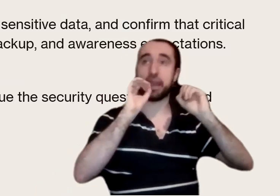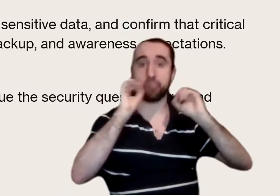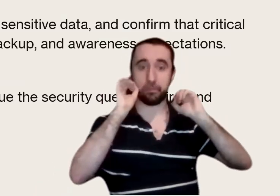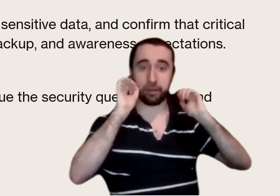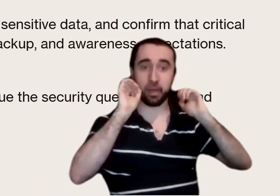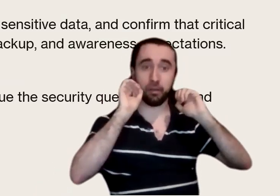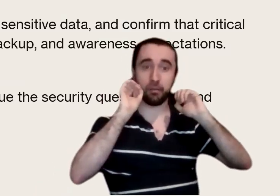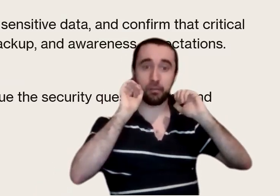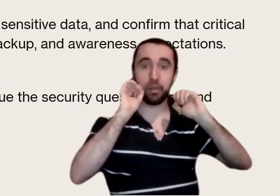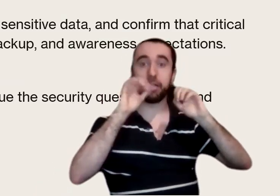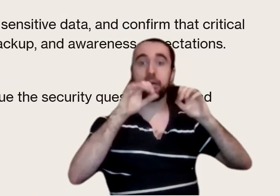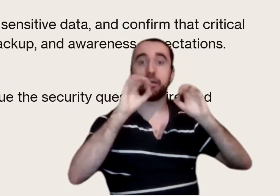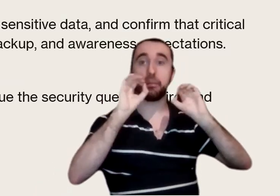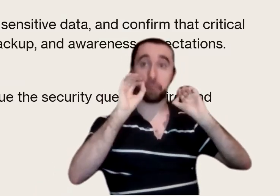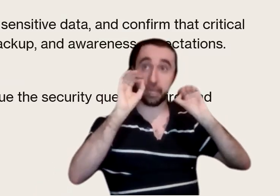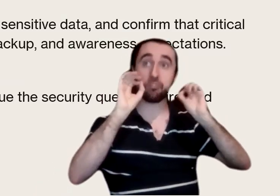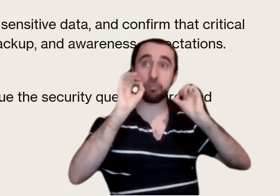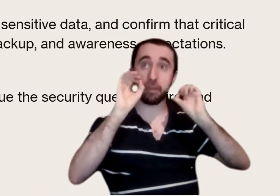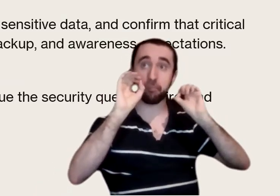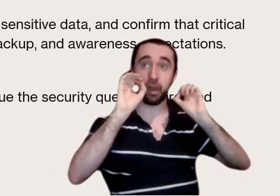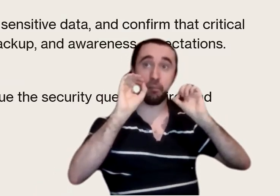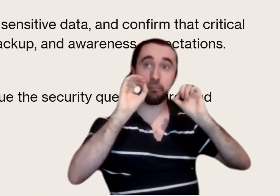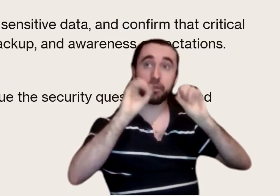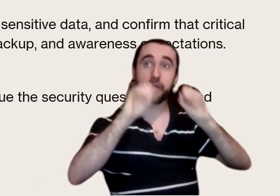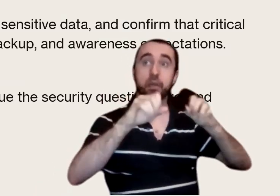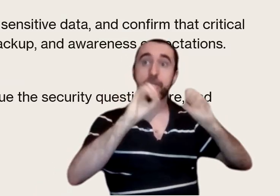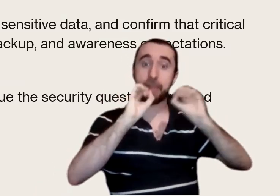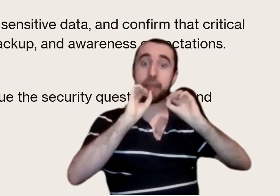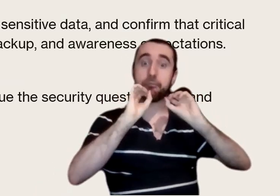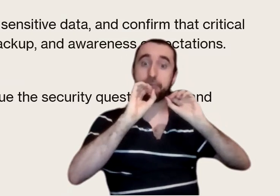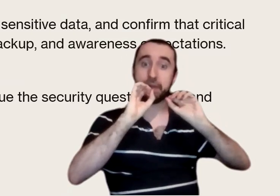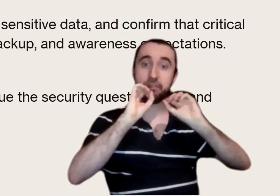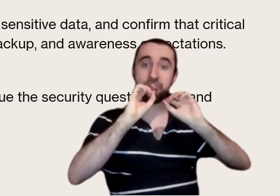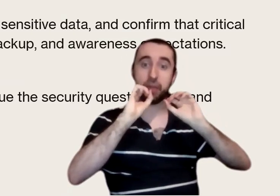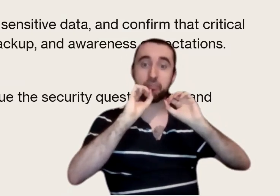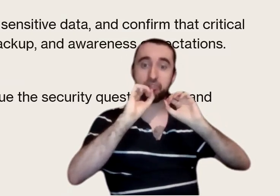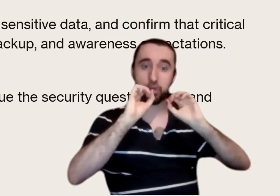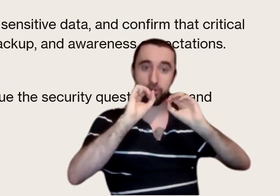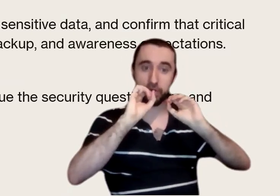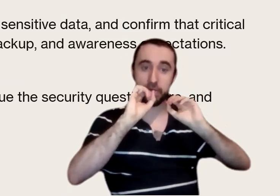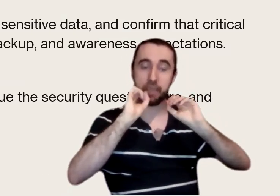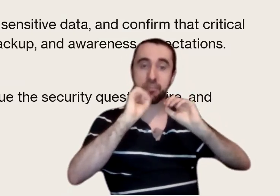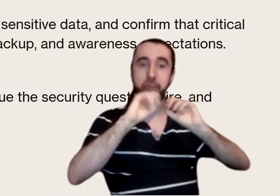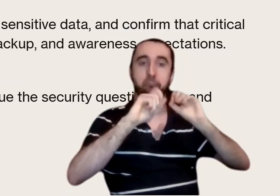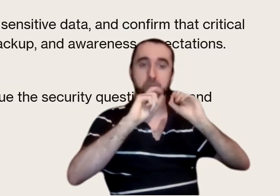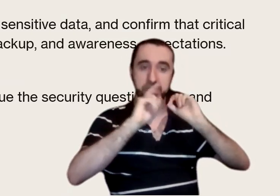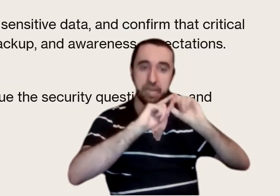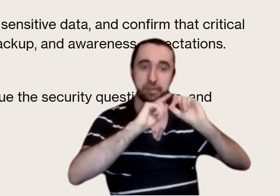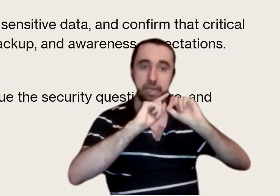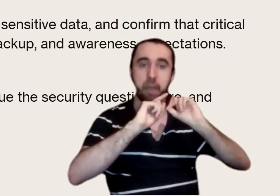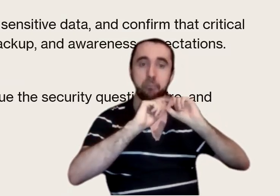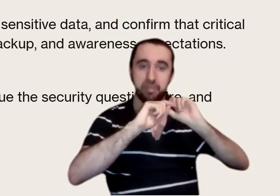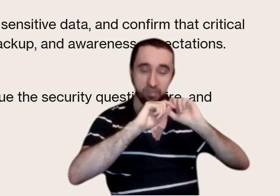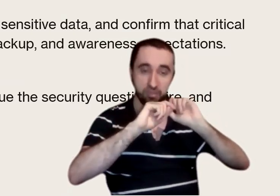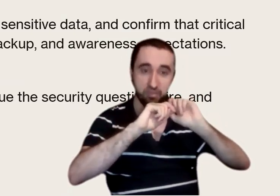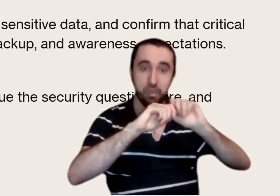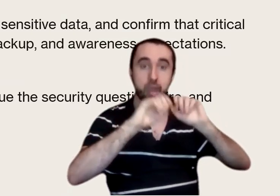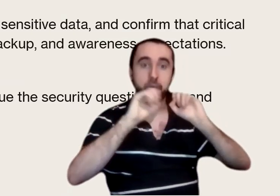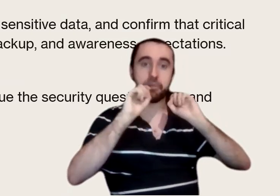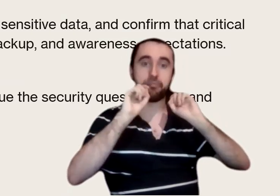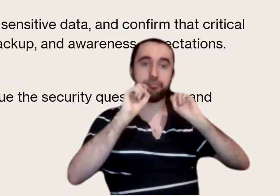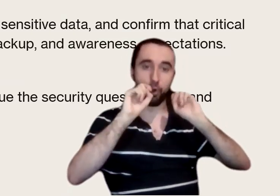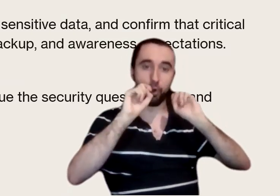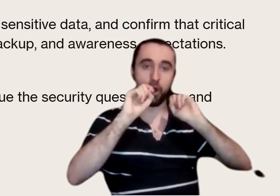out today's webinar, please remember that vendor cybersecurity is about protecting our